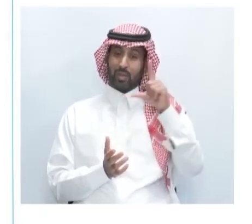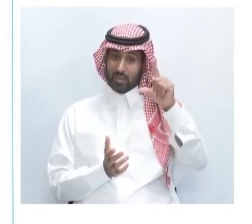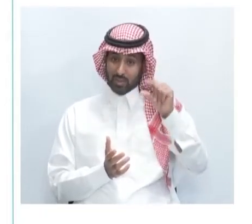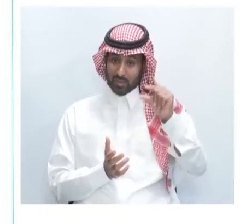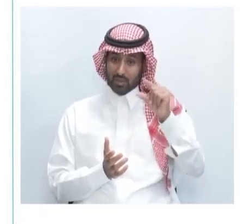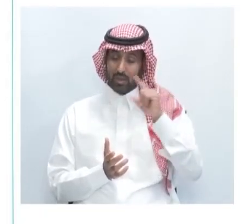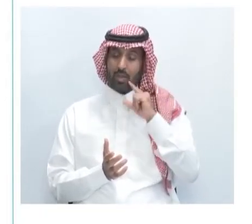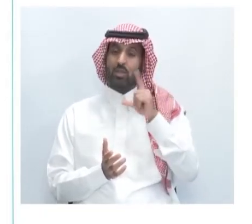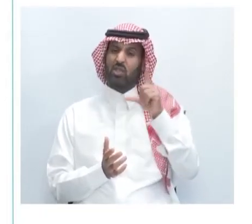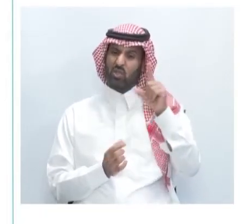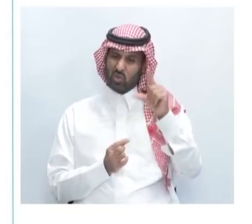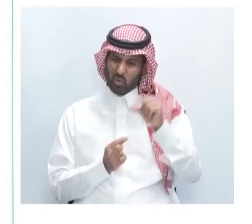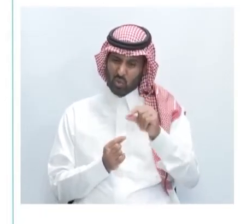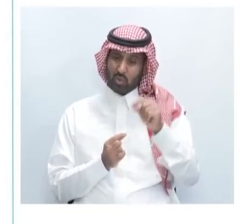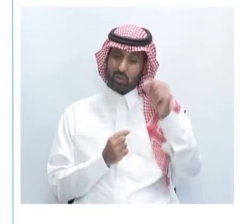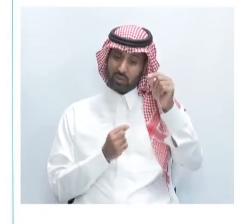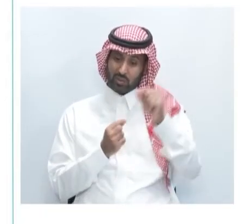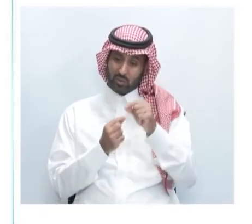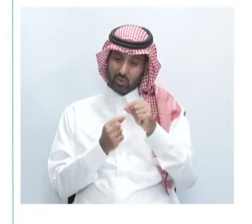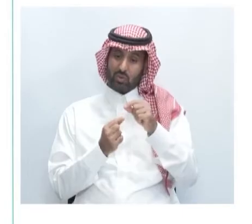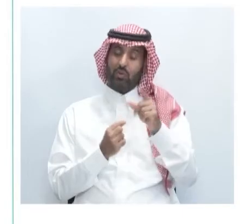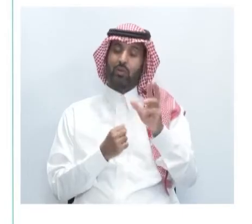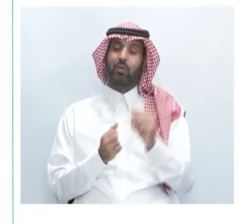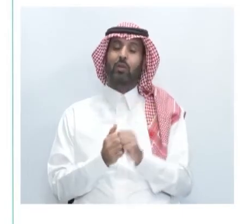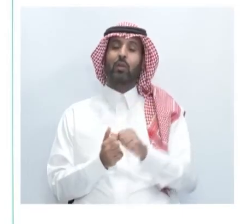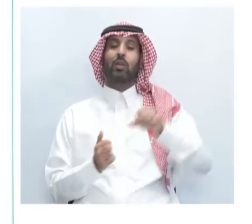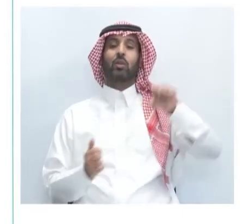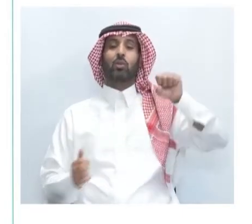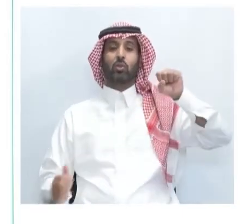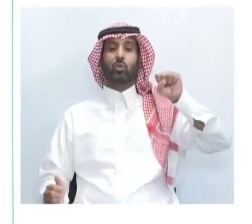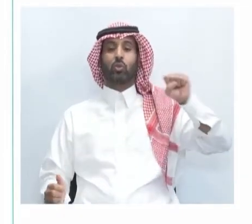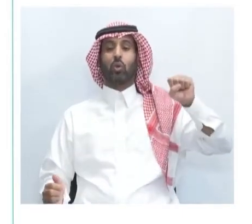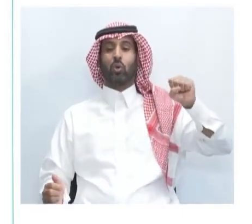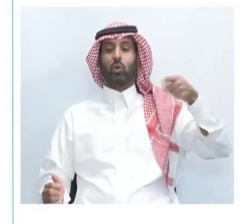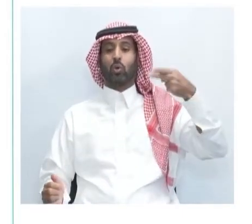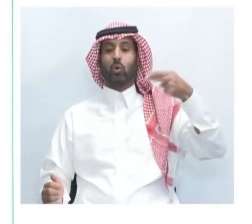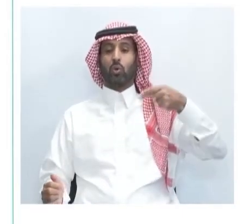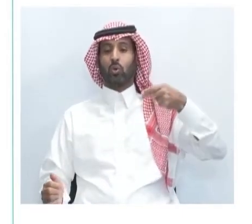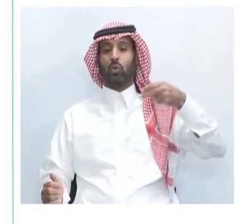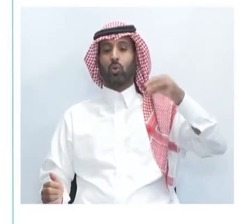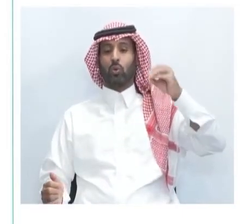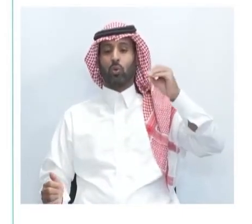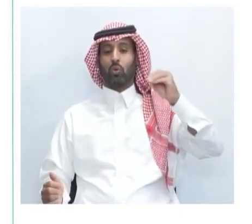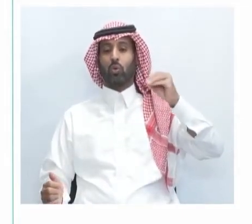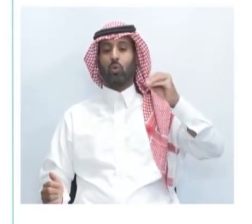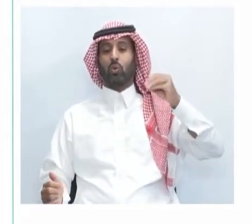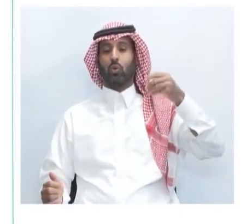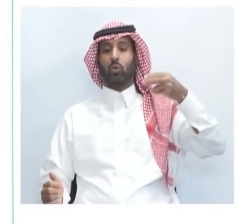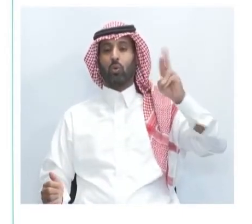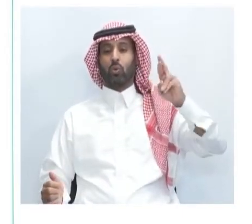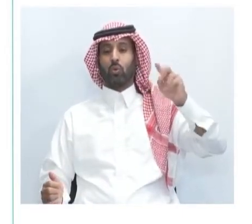it's what? It's short. That's right. Okay, let's trace. It's